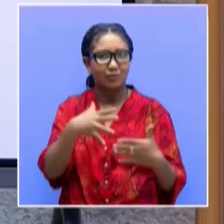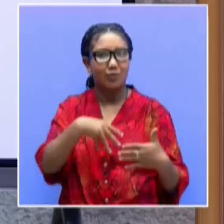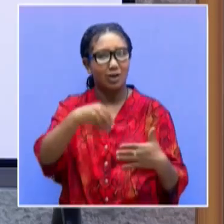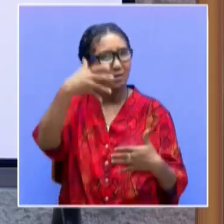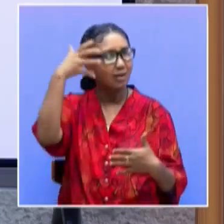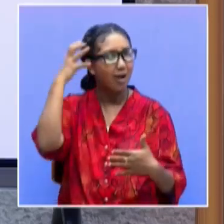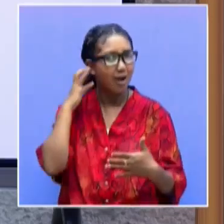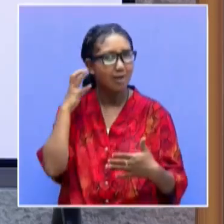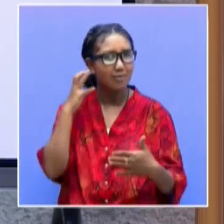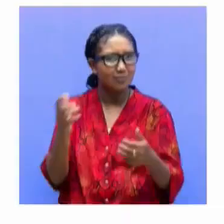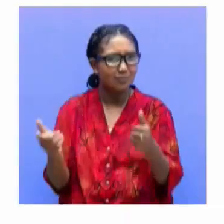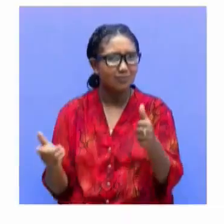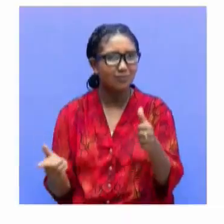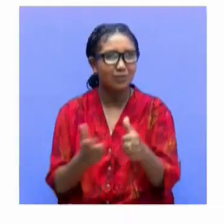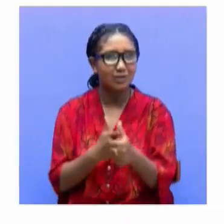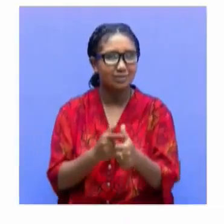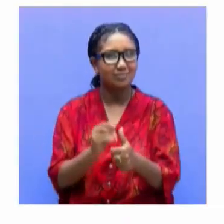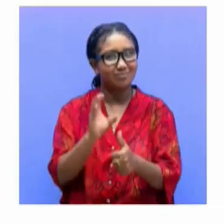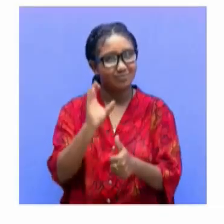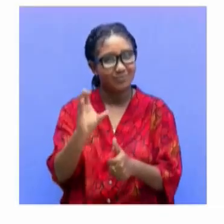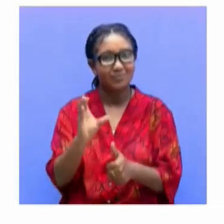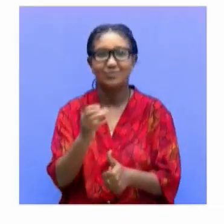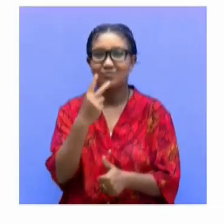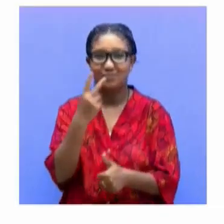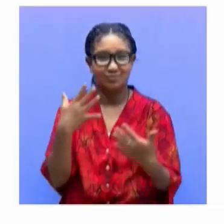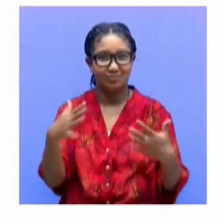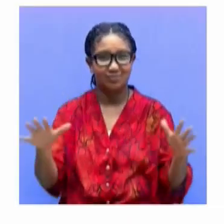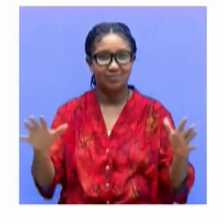white lion for the first time. For